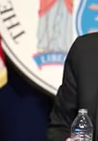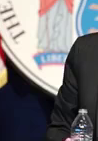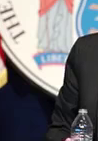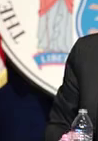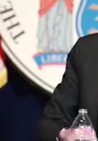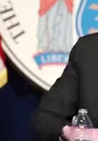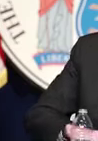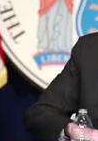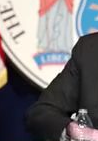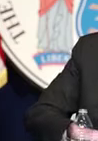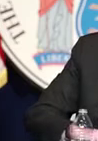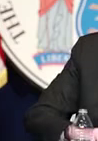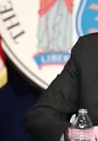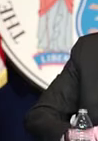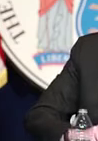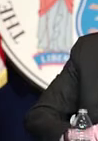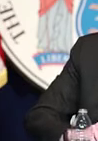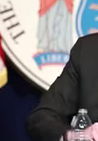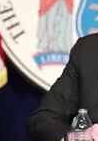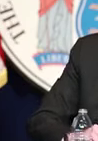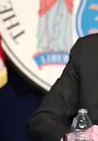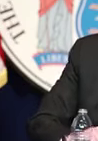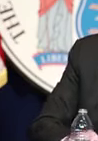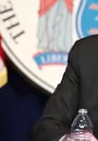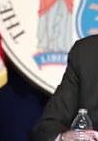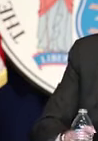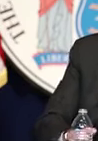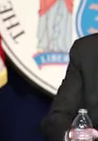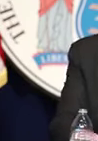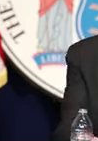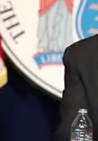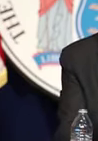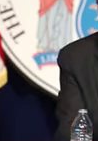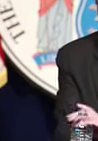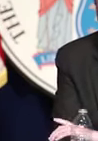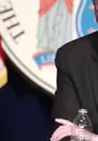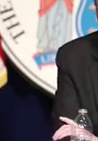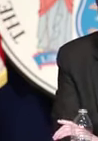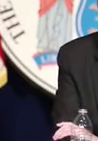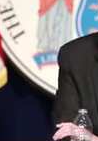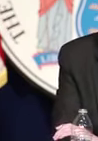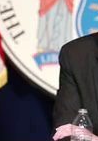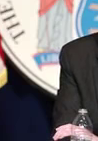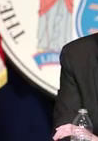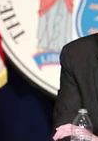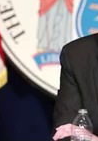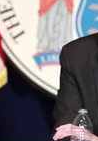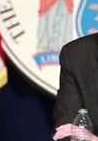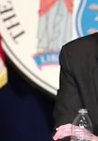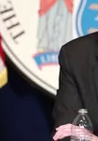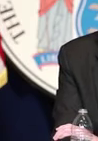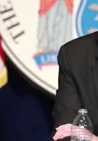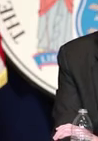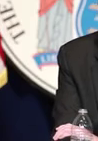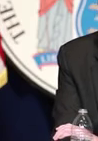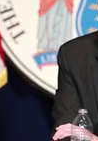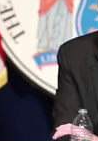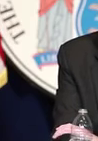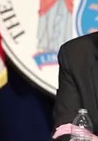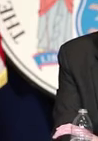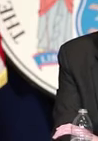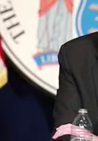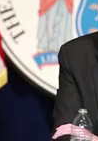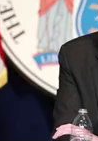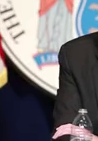to Judy, I'd like to note the passing of a true leader in our state, not, and I repeat, not of COVID-related causes, but